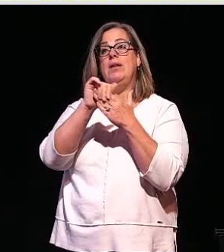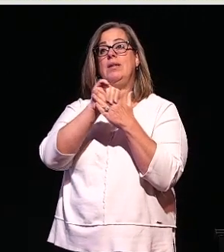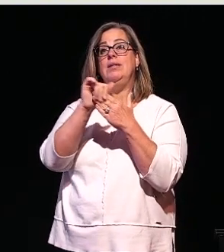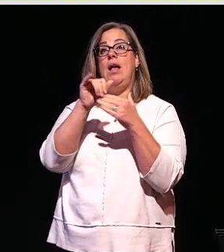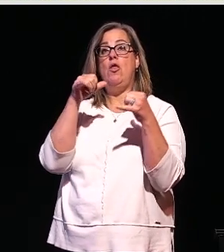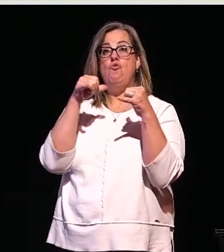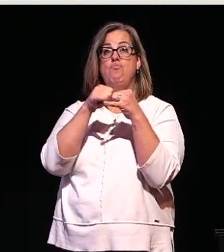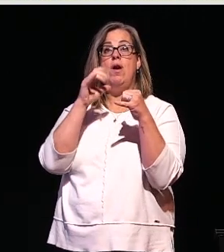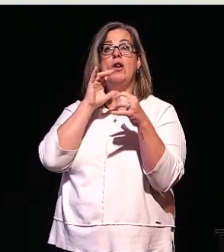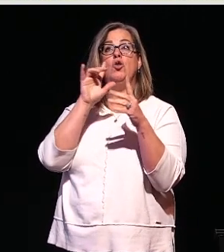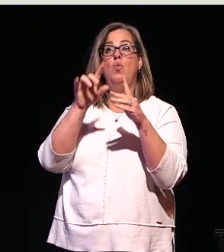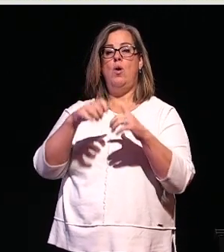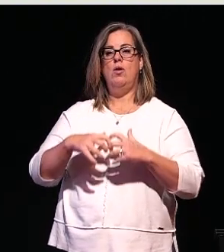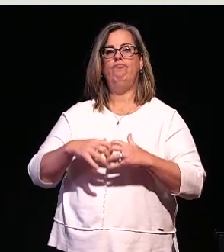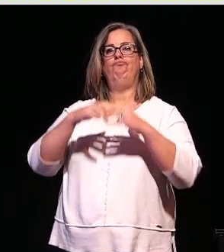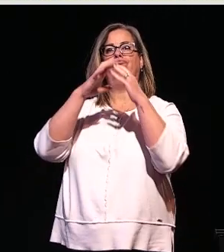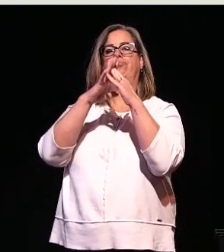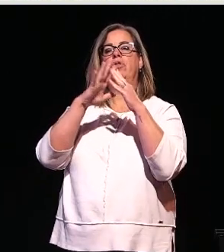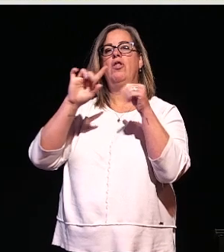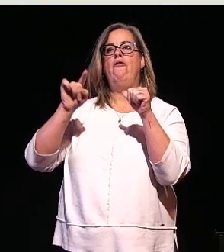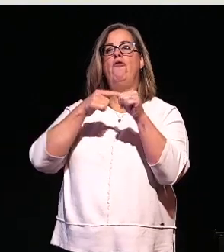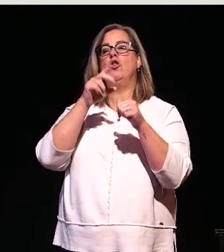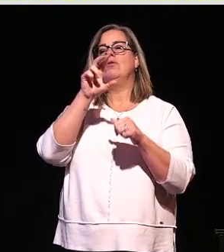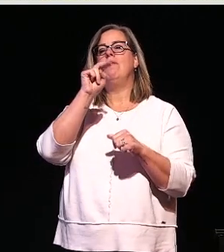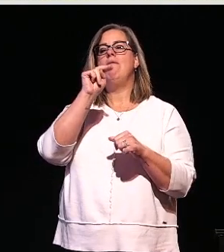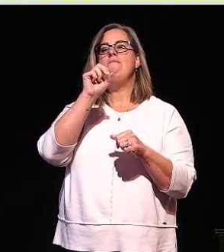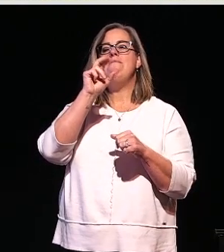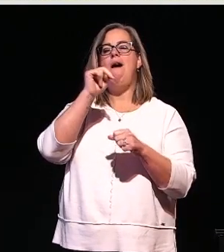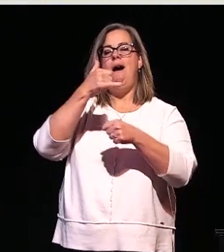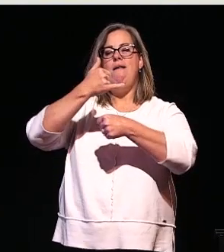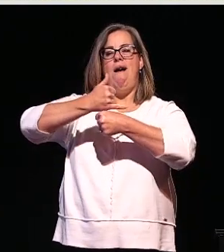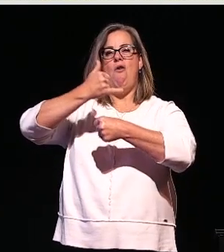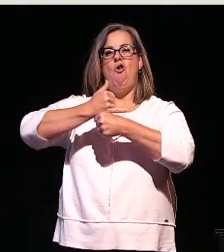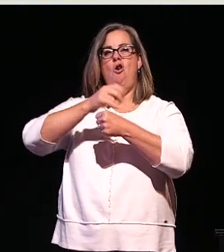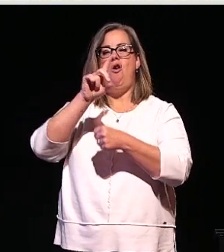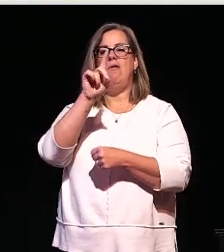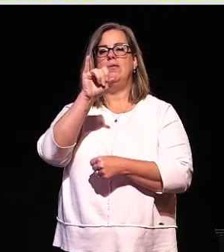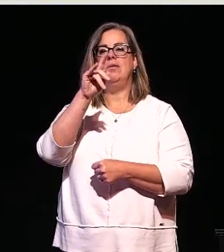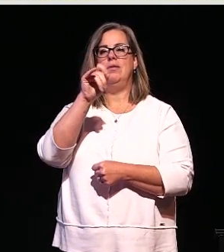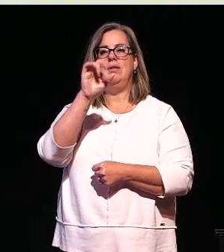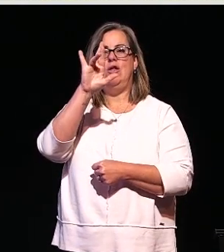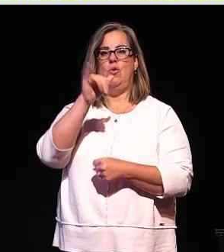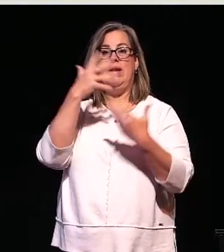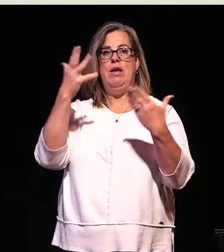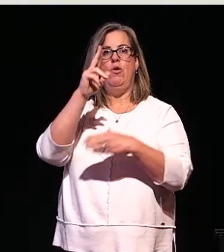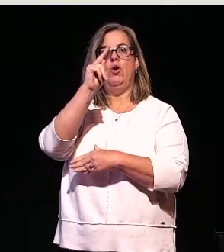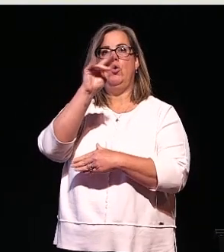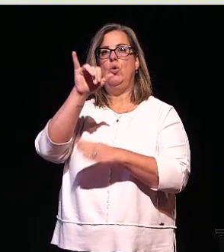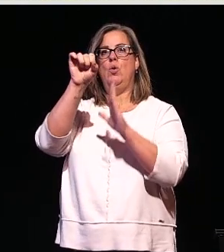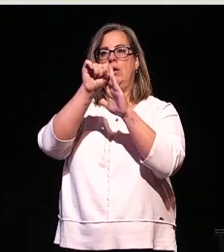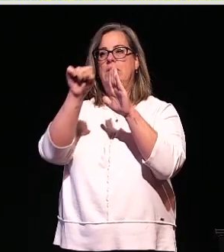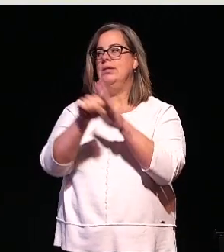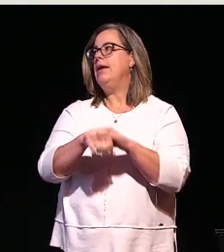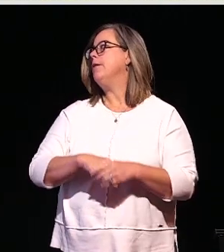first non-alcoholic distillery in New York State. It will lead us to $18 million in revenue and the total of